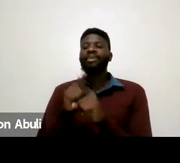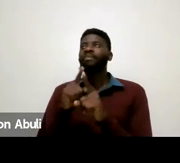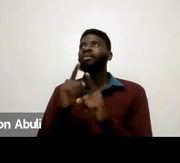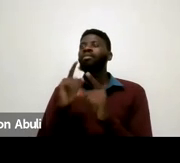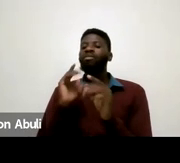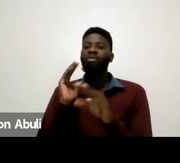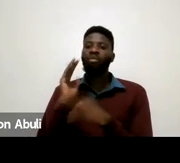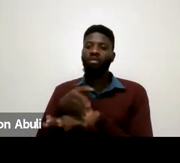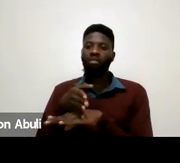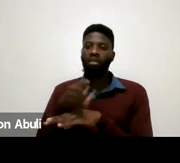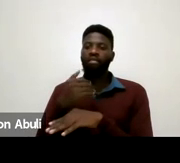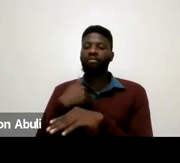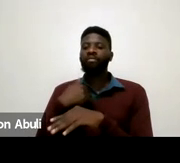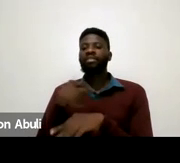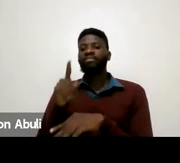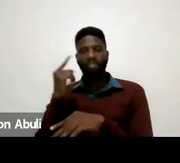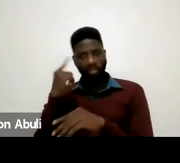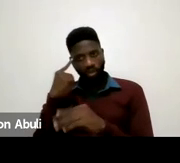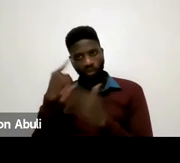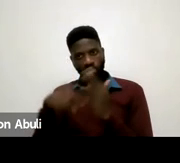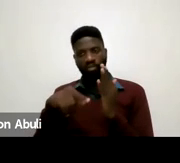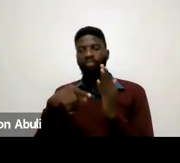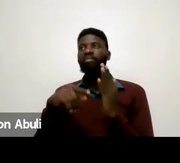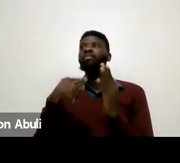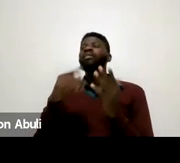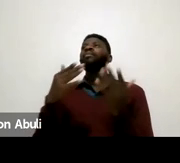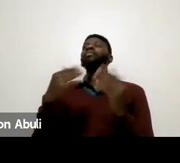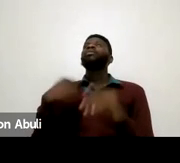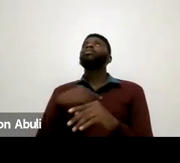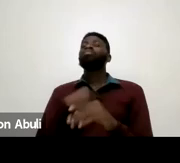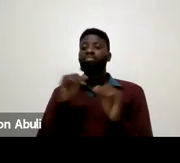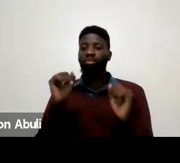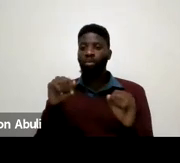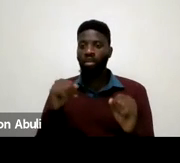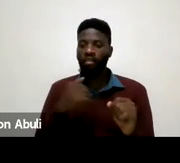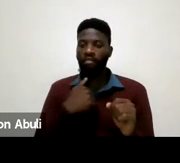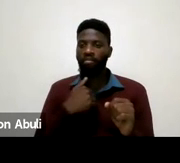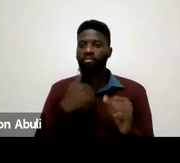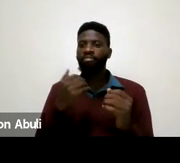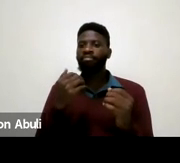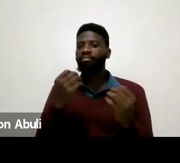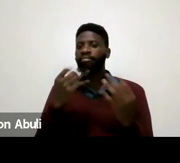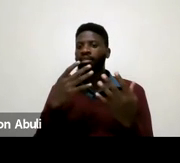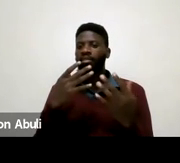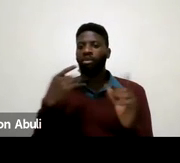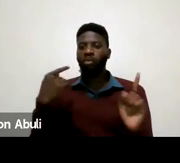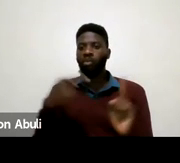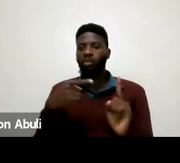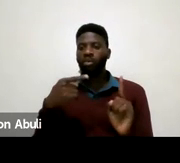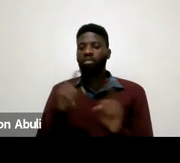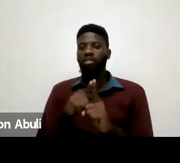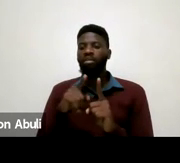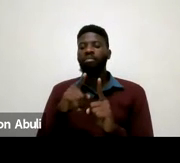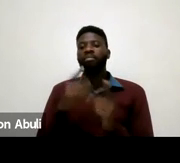So what would be your take on, should we, is it possible to have too many goals? And is there, for example,